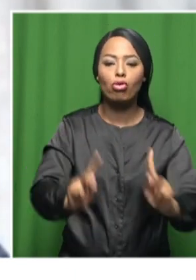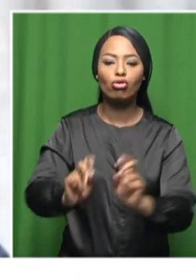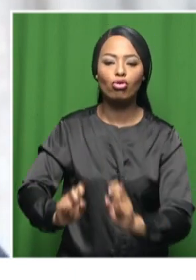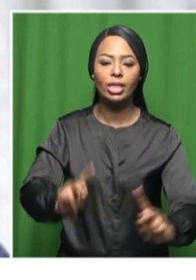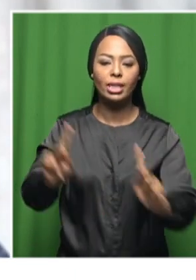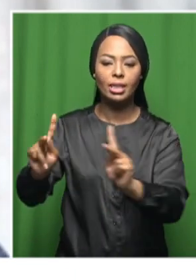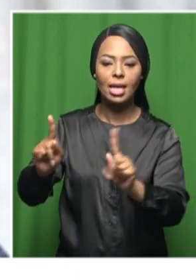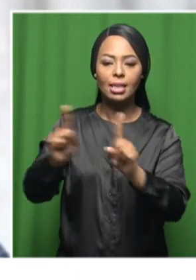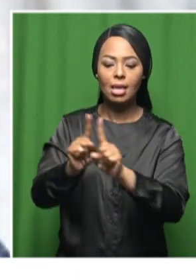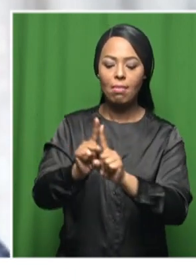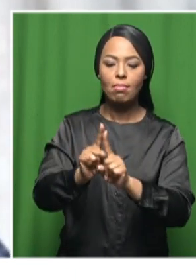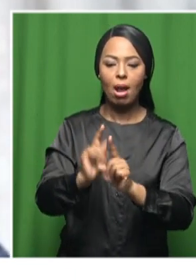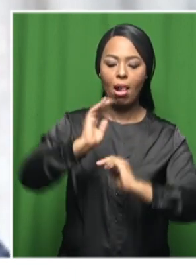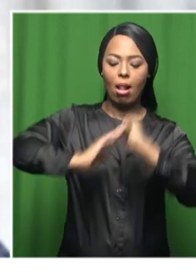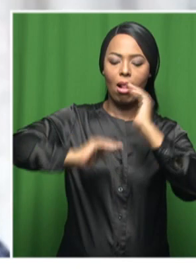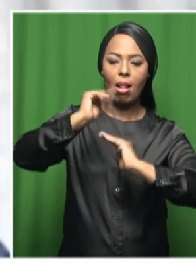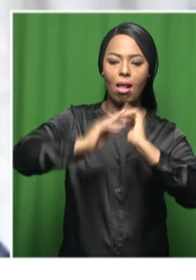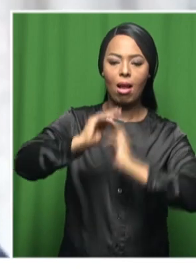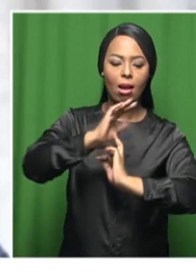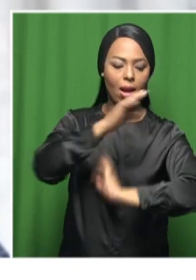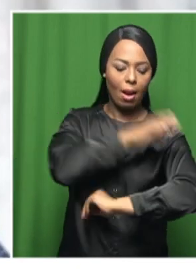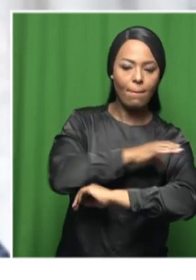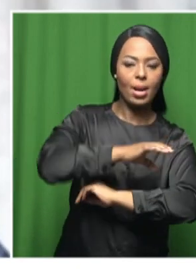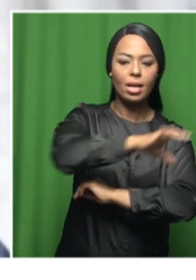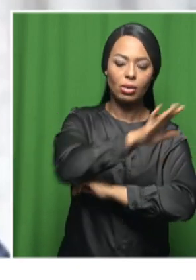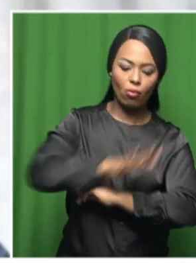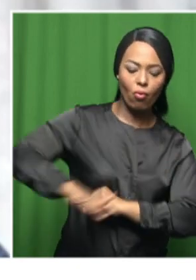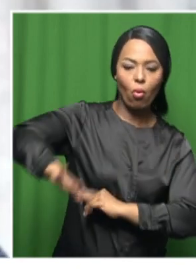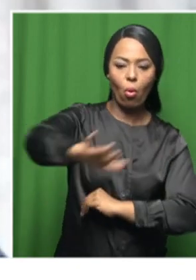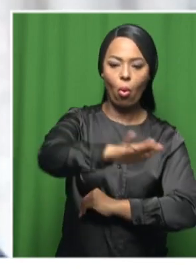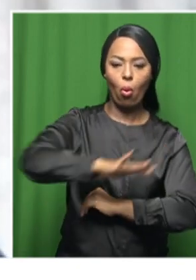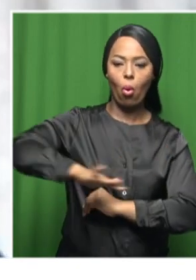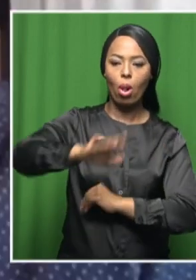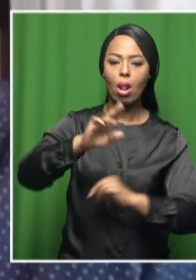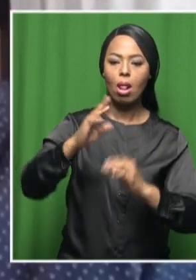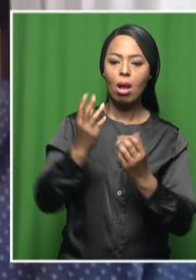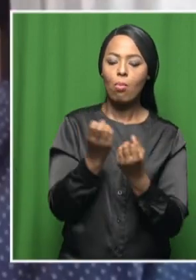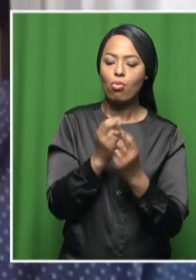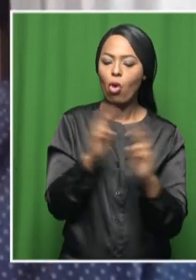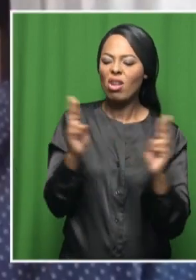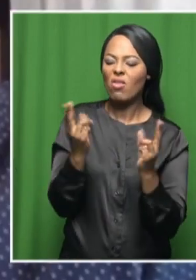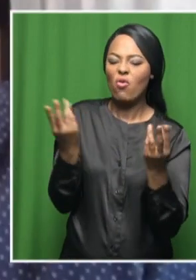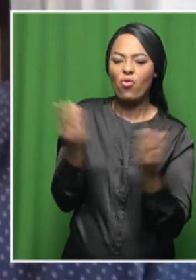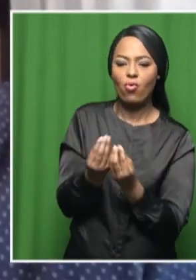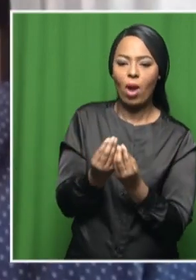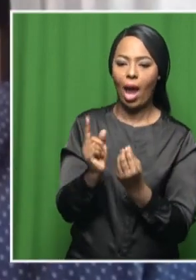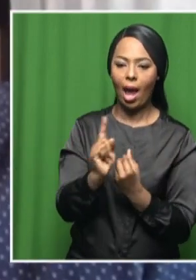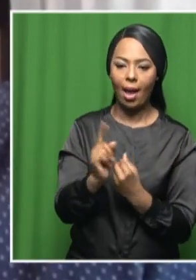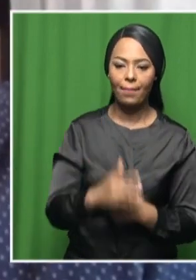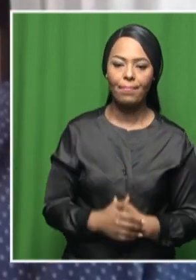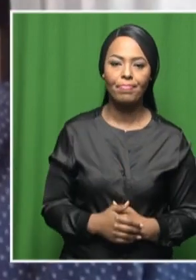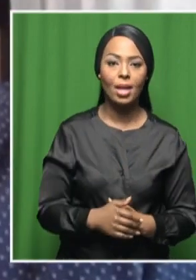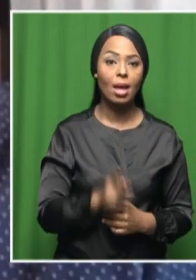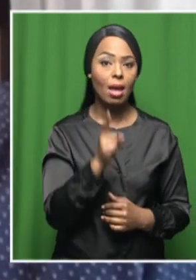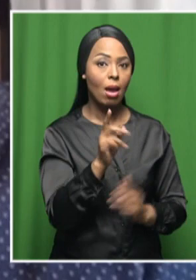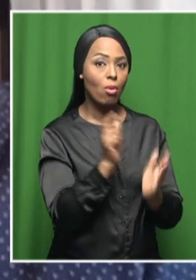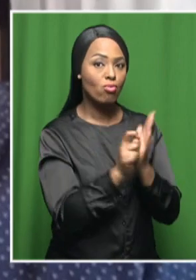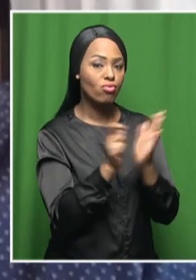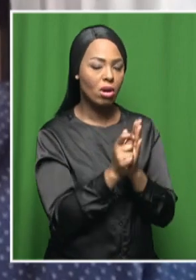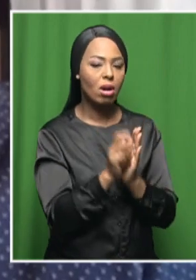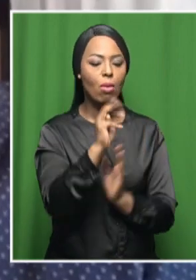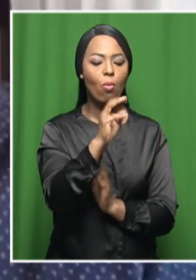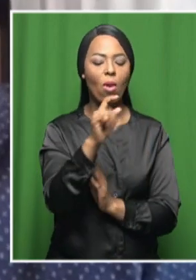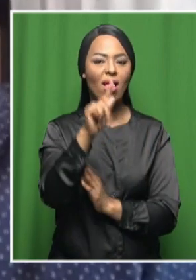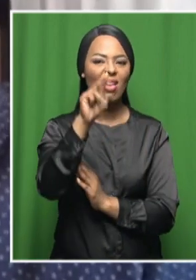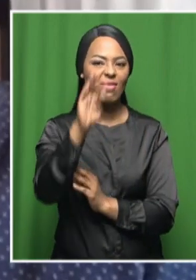building capacity for all and not just for a few. Now, the book's foreword is written by Philip Molefe, and you're also